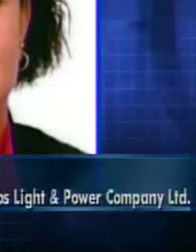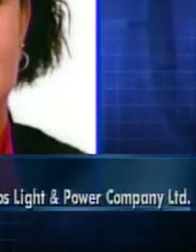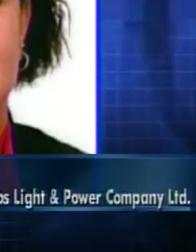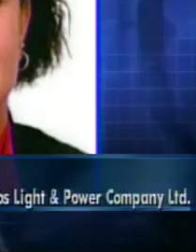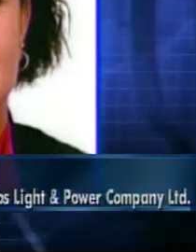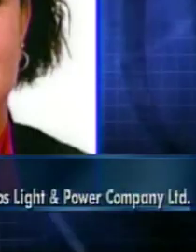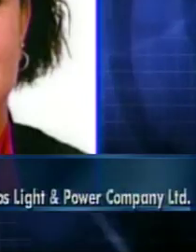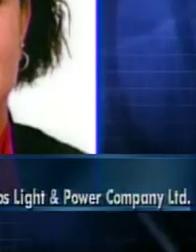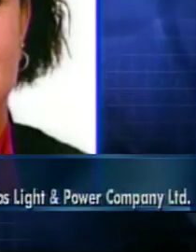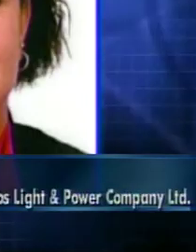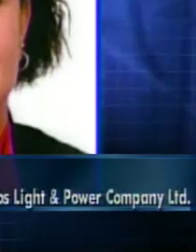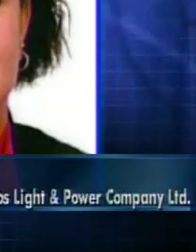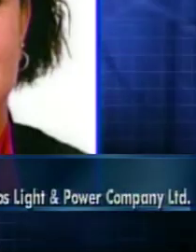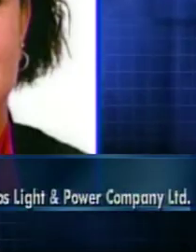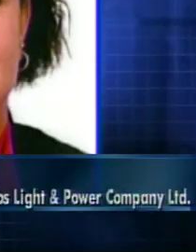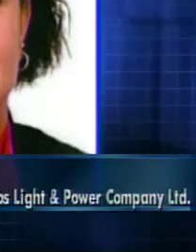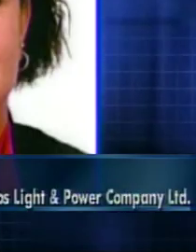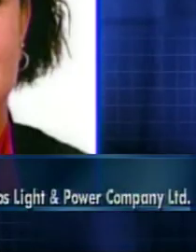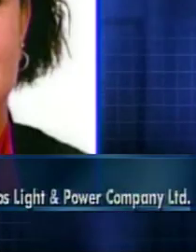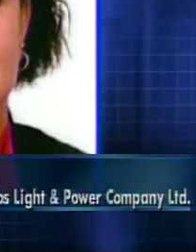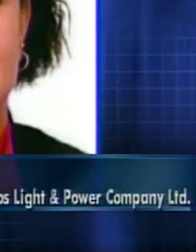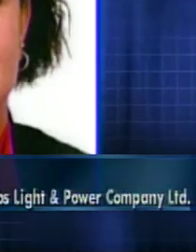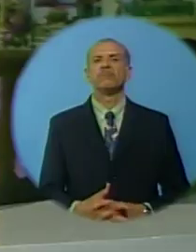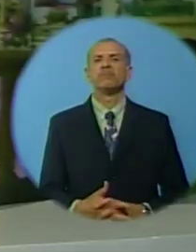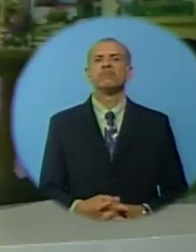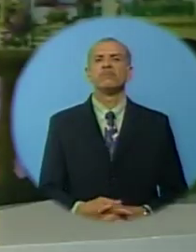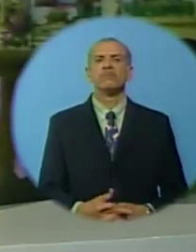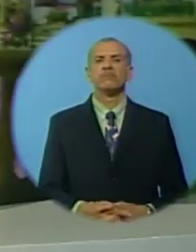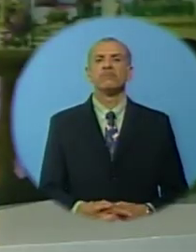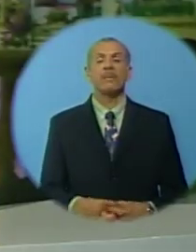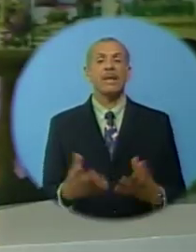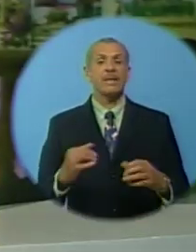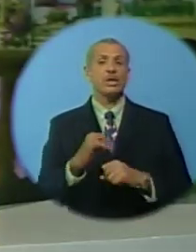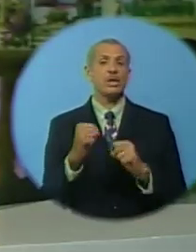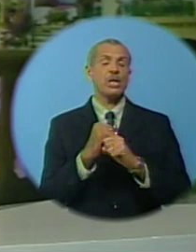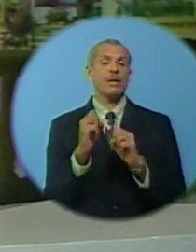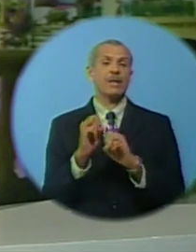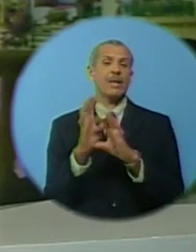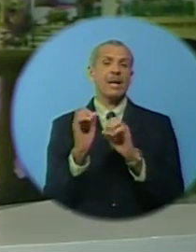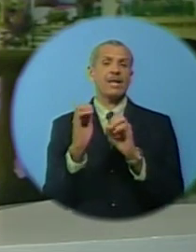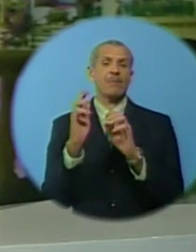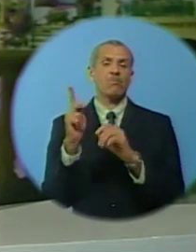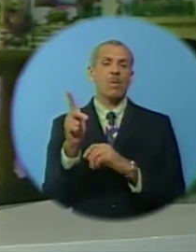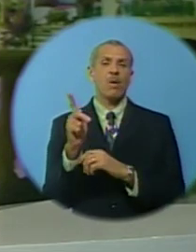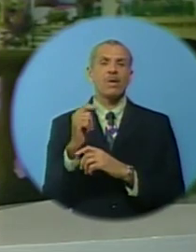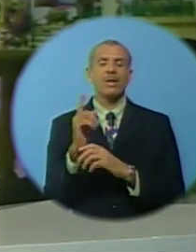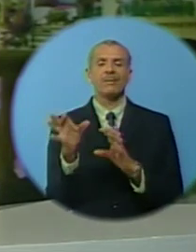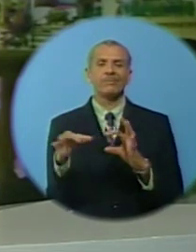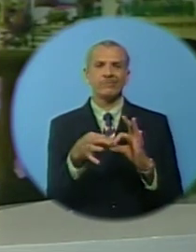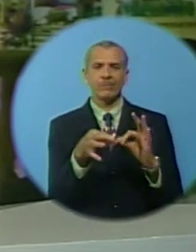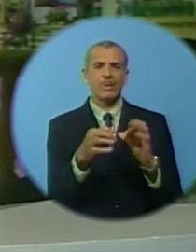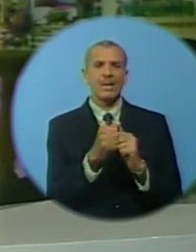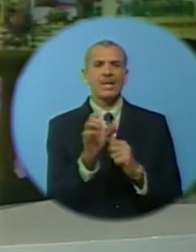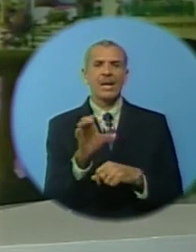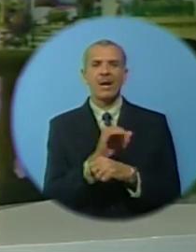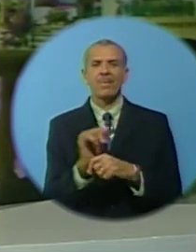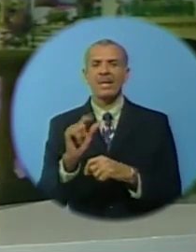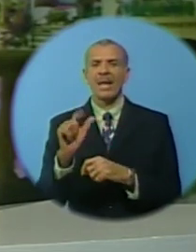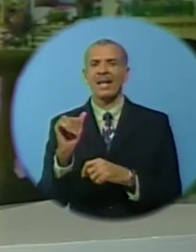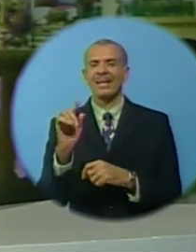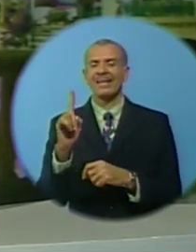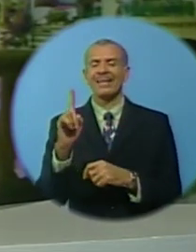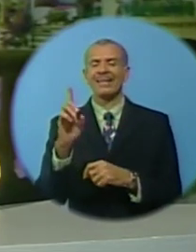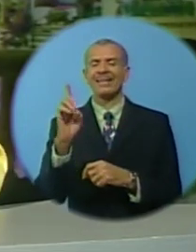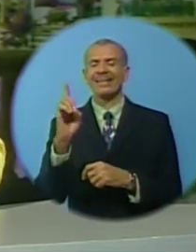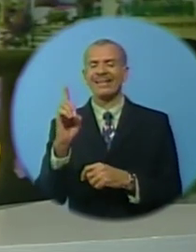major electrical concerns, please call Light and Power. This year, the Light and Power has partnered with Caribbean LED Lighting